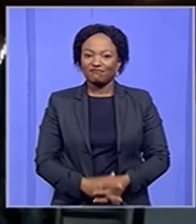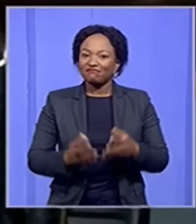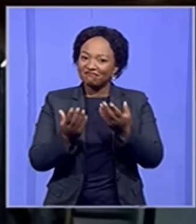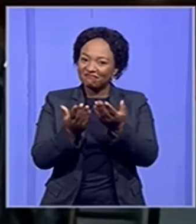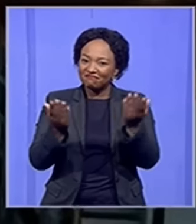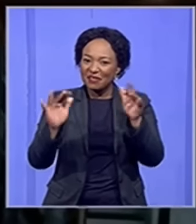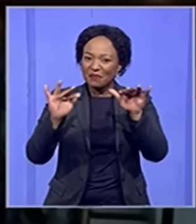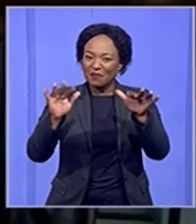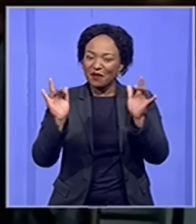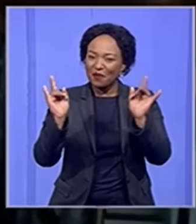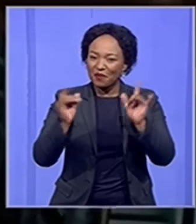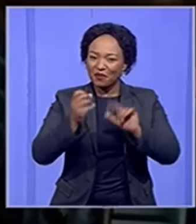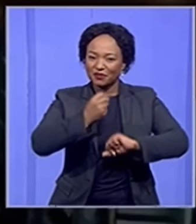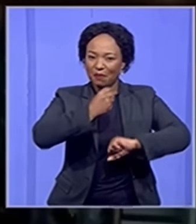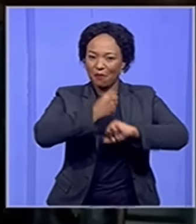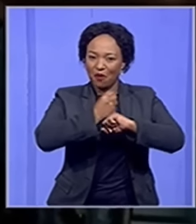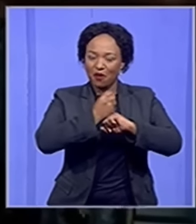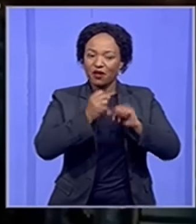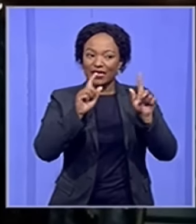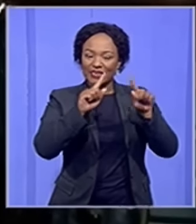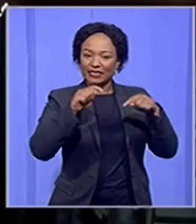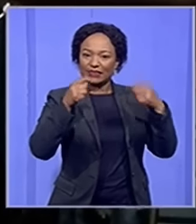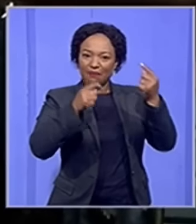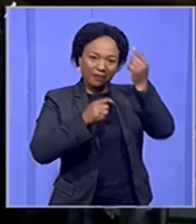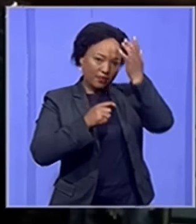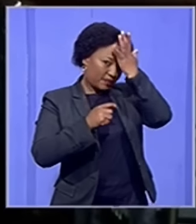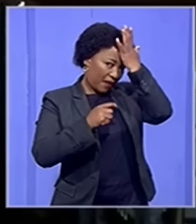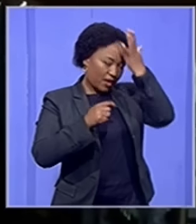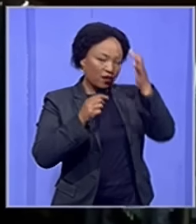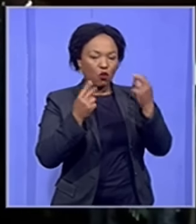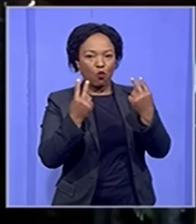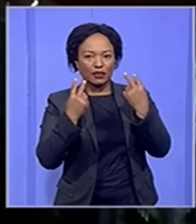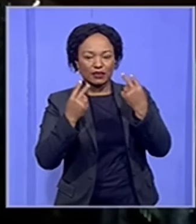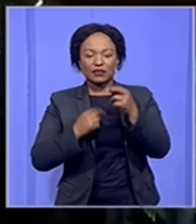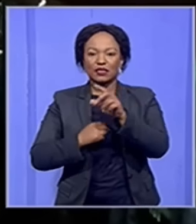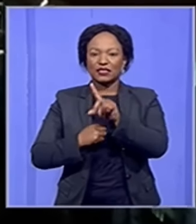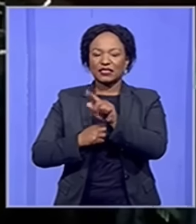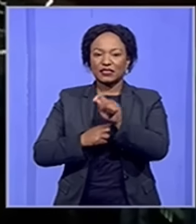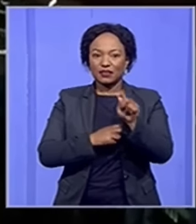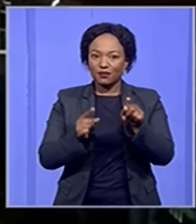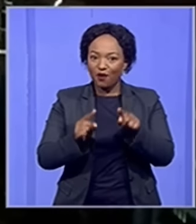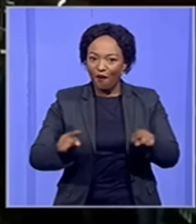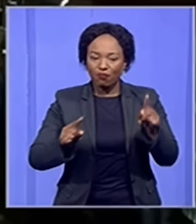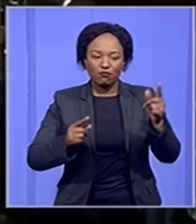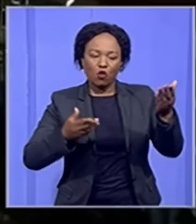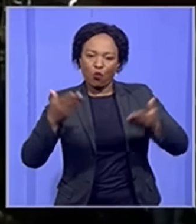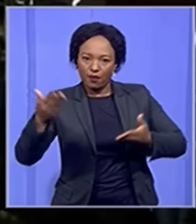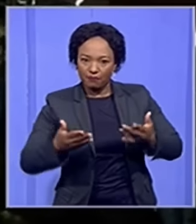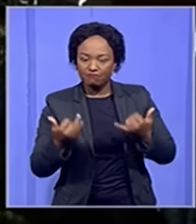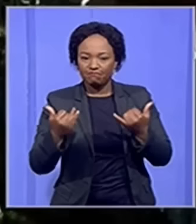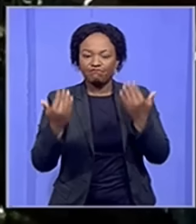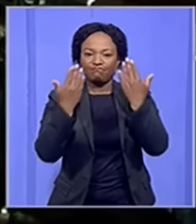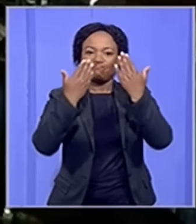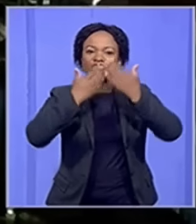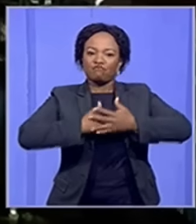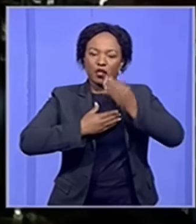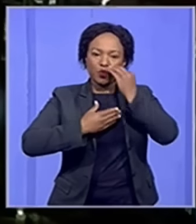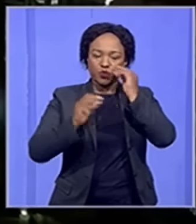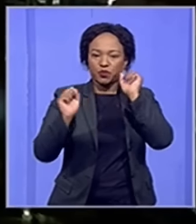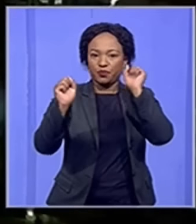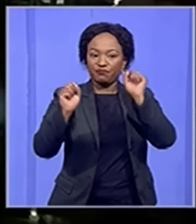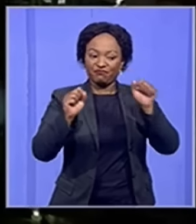Bathekgi ba rena ba ditaba tša leleme la Sepedi le bakanala ya DTT re alamogela ditabeng tša bošegong bjo. Re gaša go